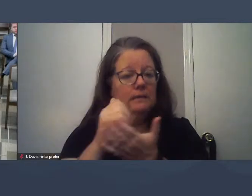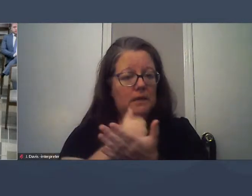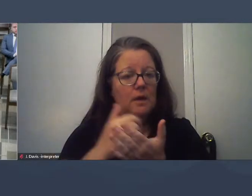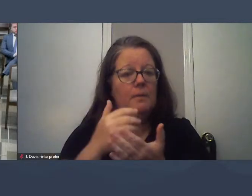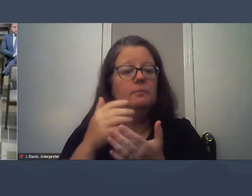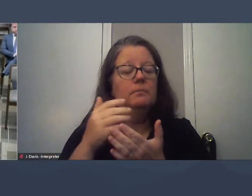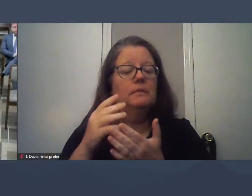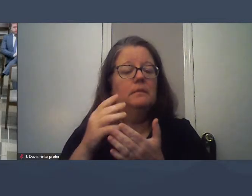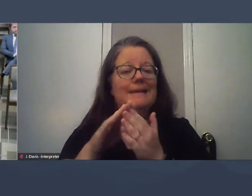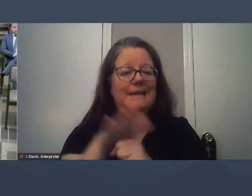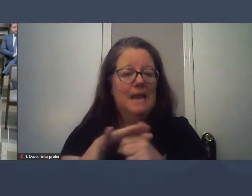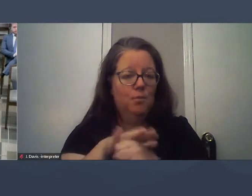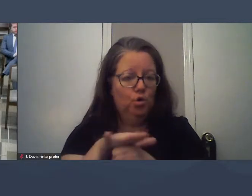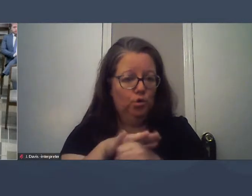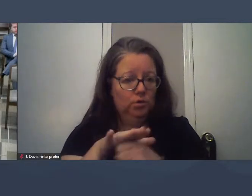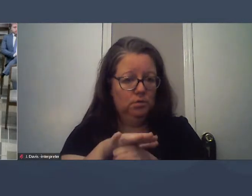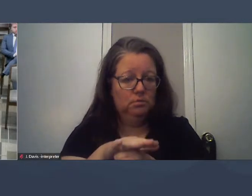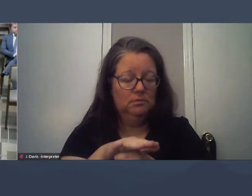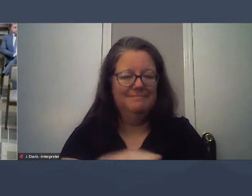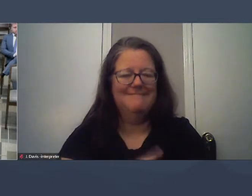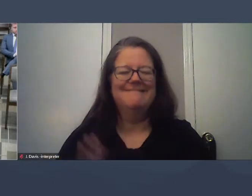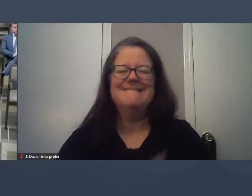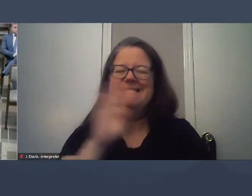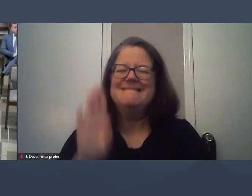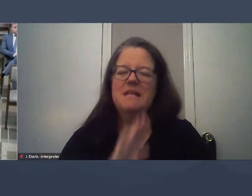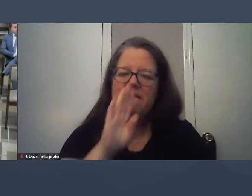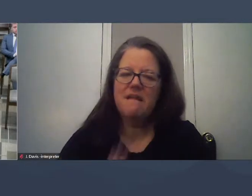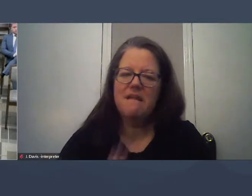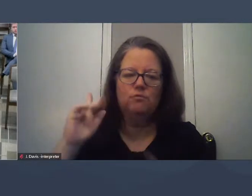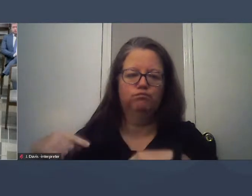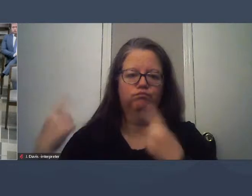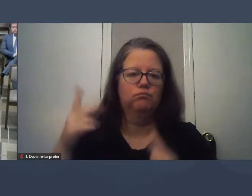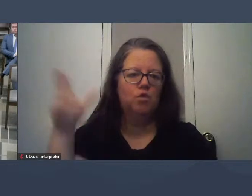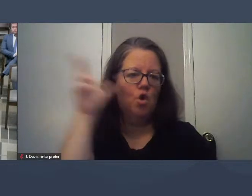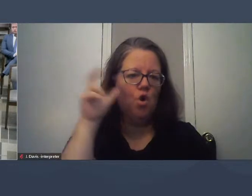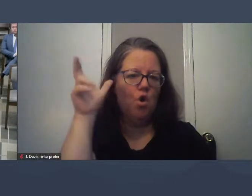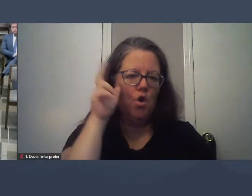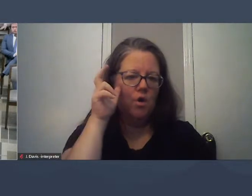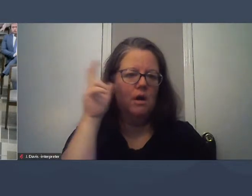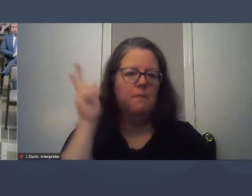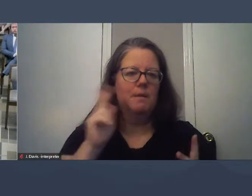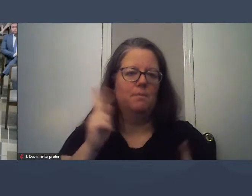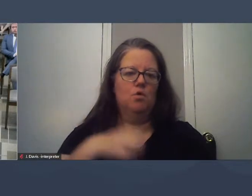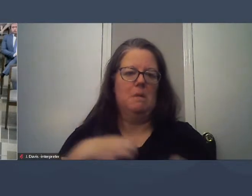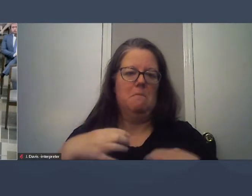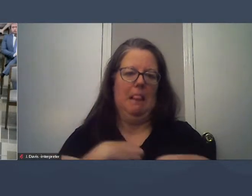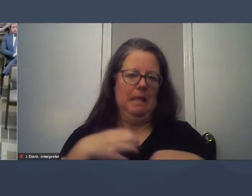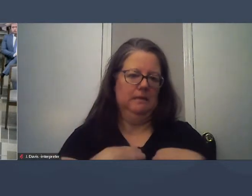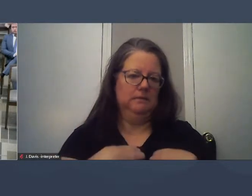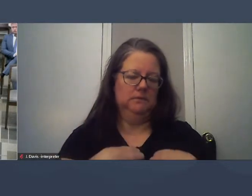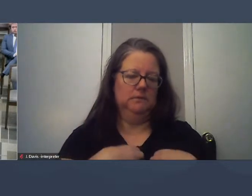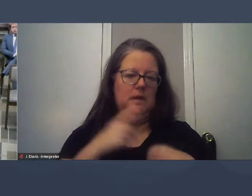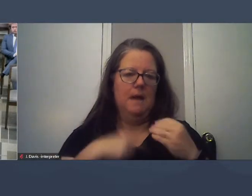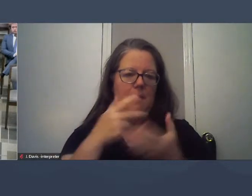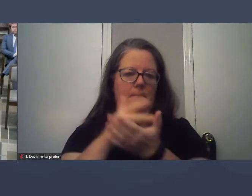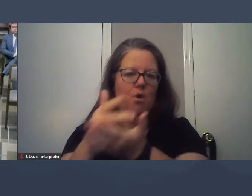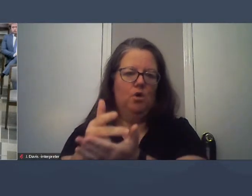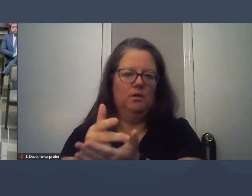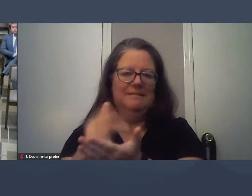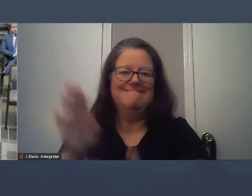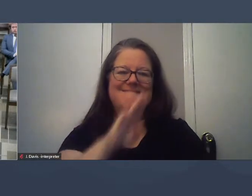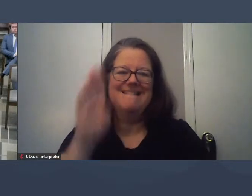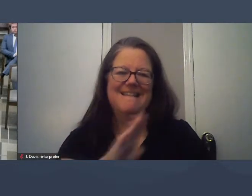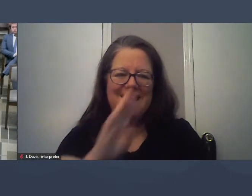I have never once heard our residents complain about parking. As a matter of